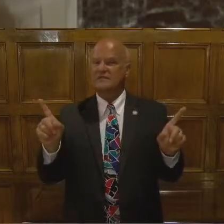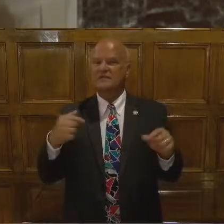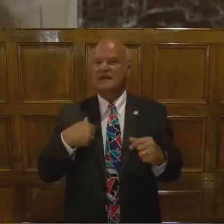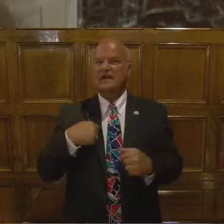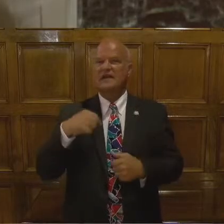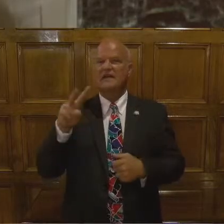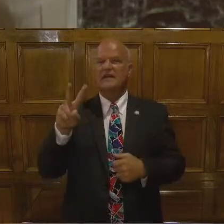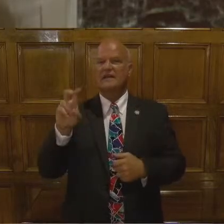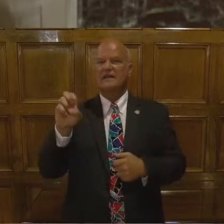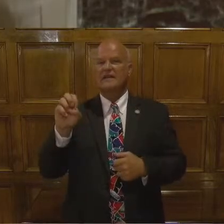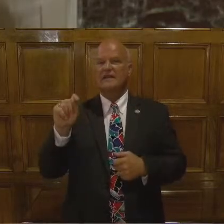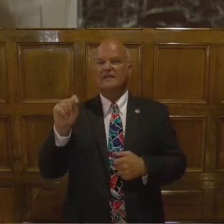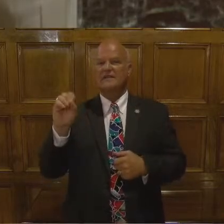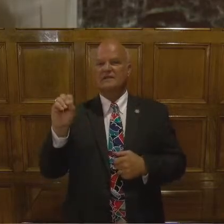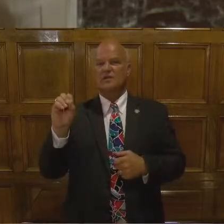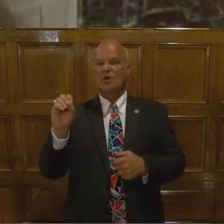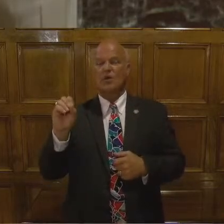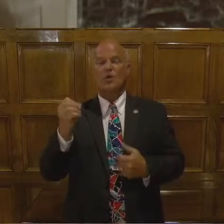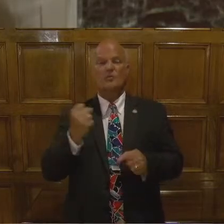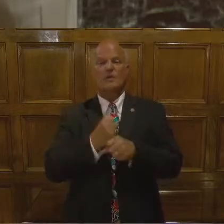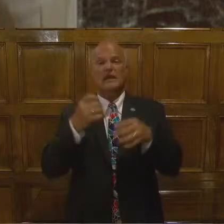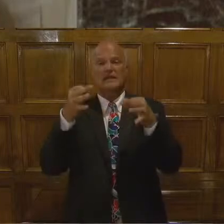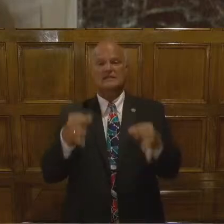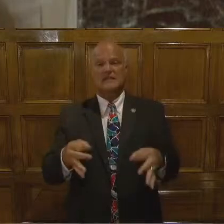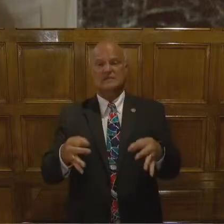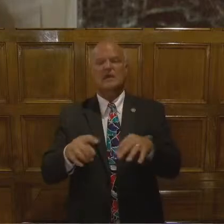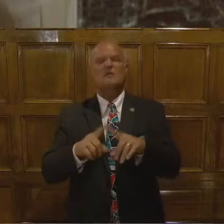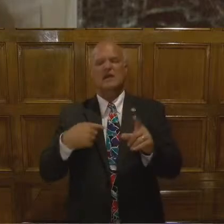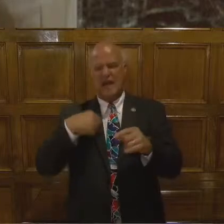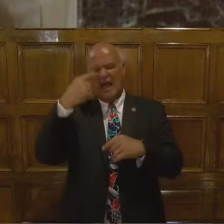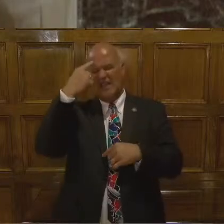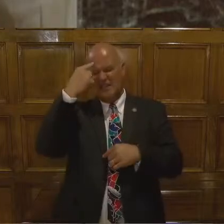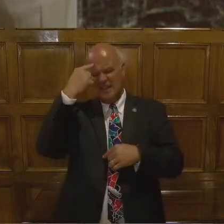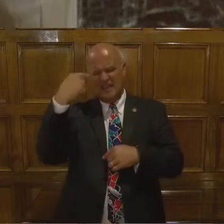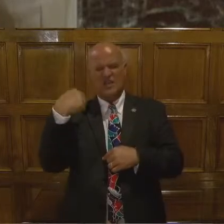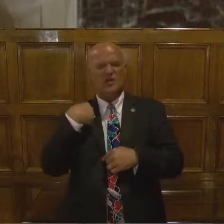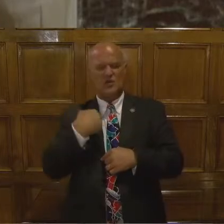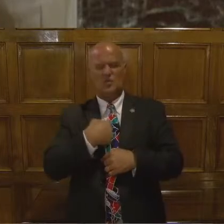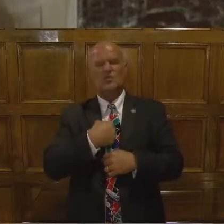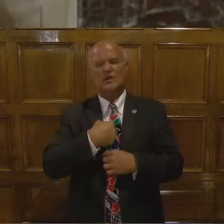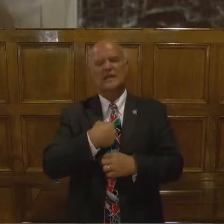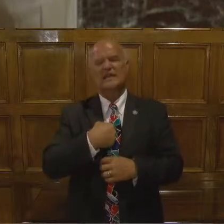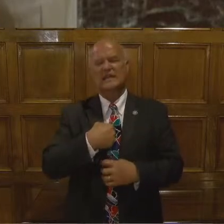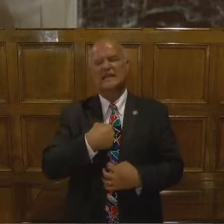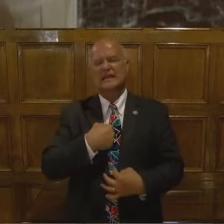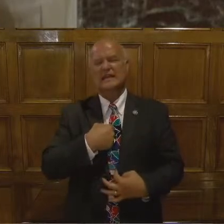vetoed, and so we make our judgments, but I think we'll be misplaced and